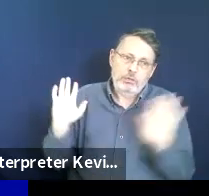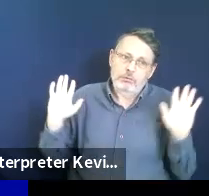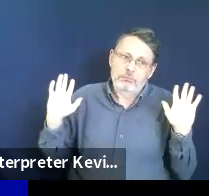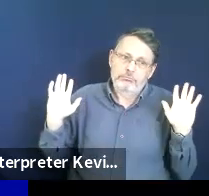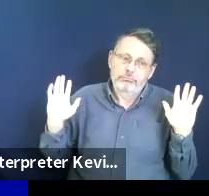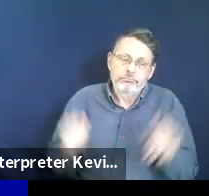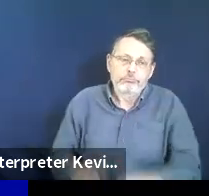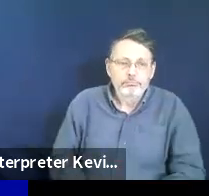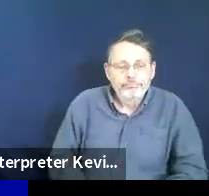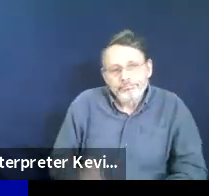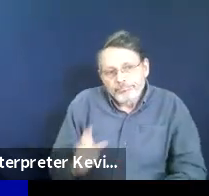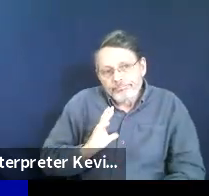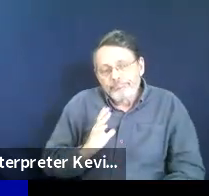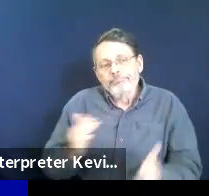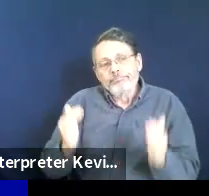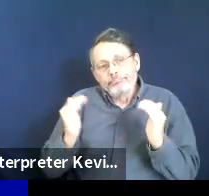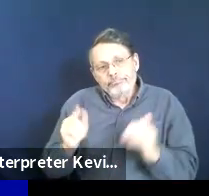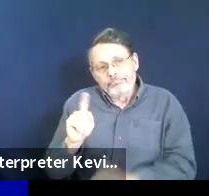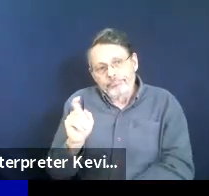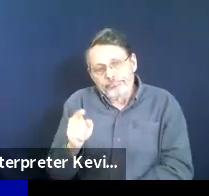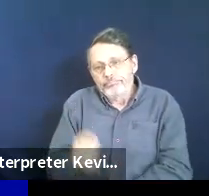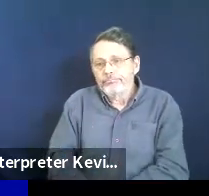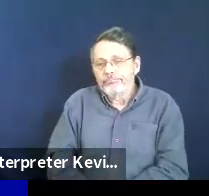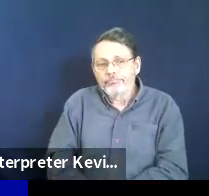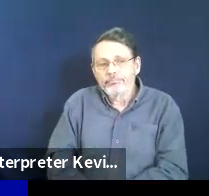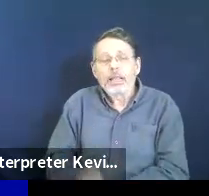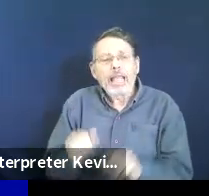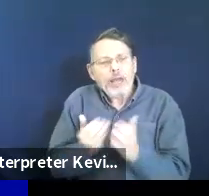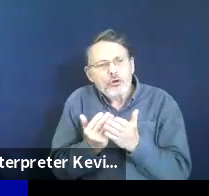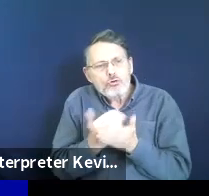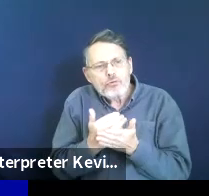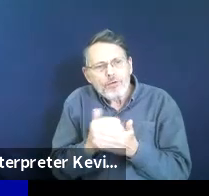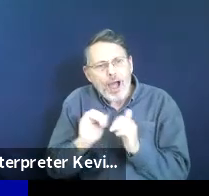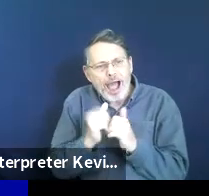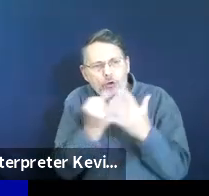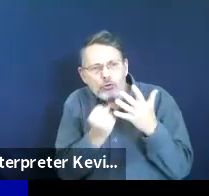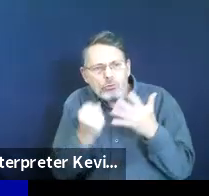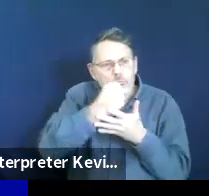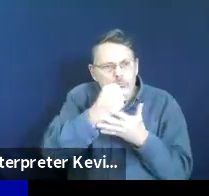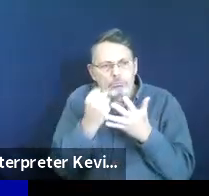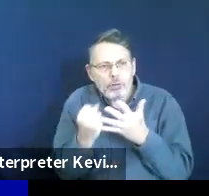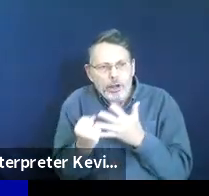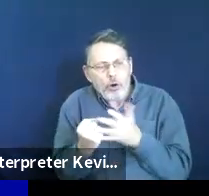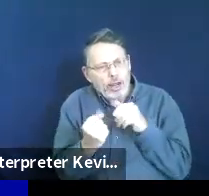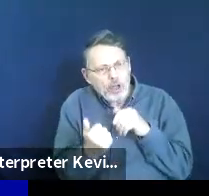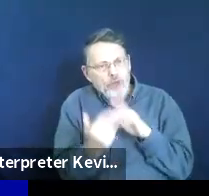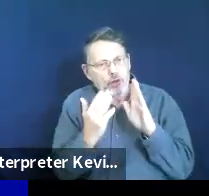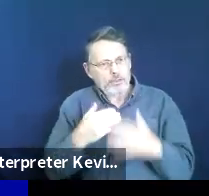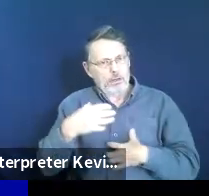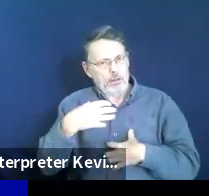Okay, next question is, could you review how you prioritize addressing